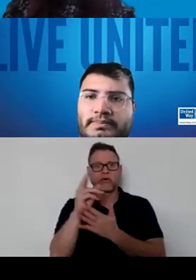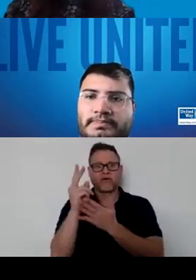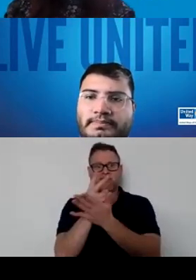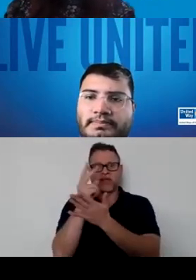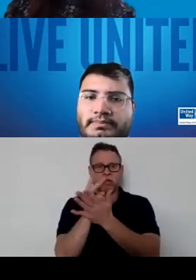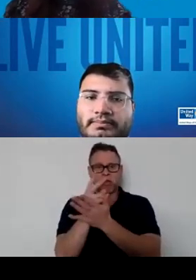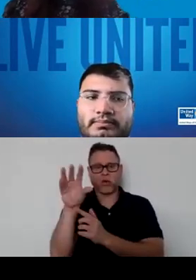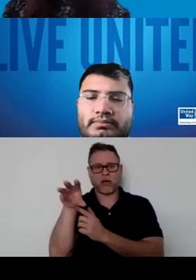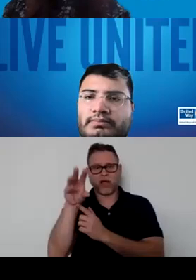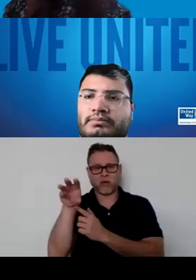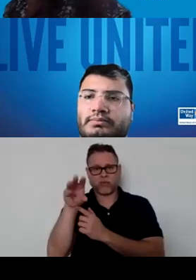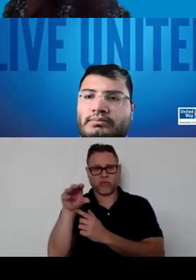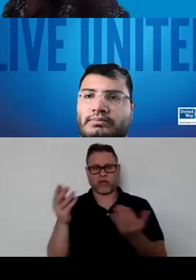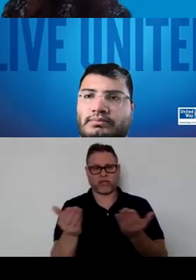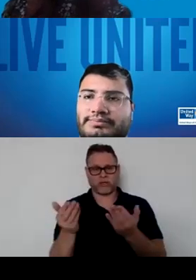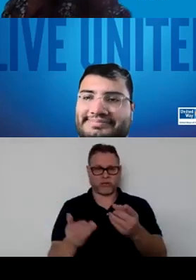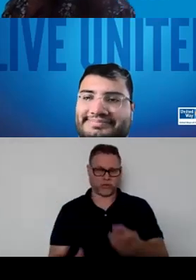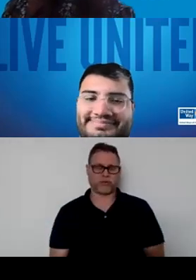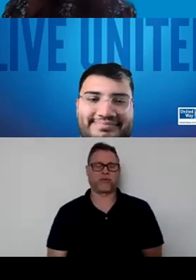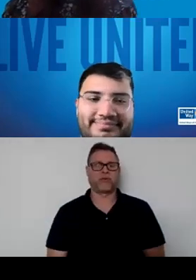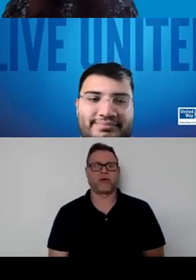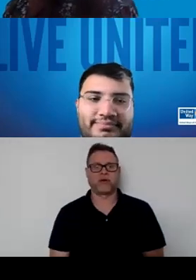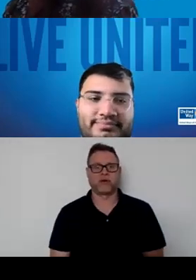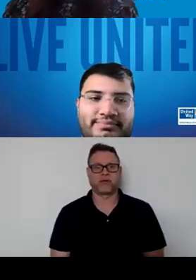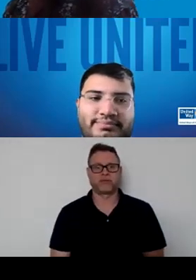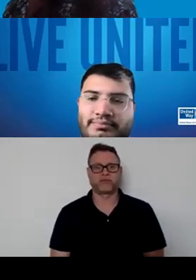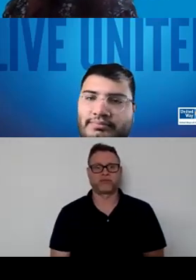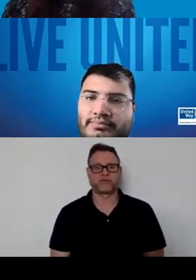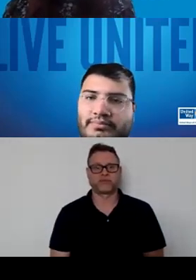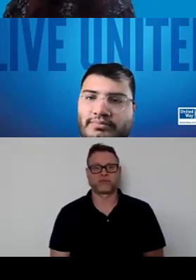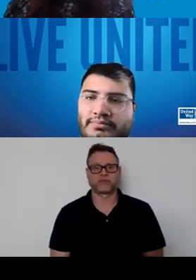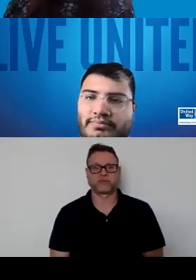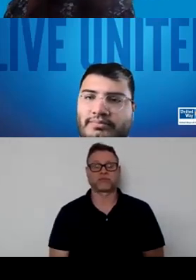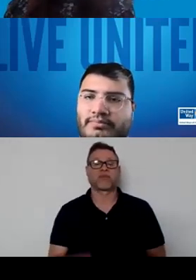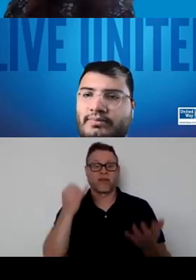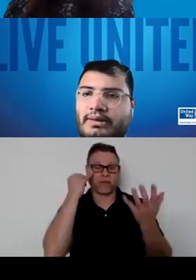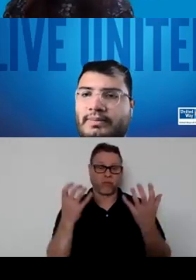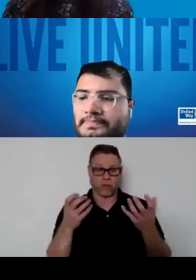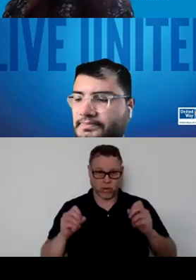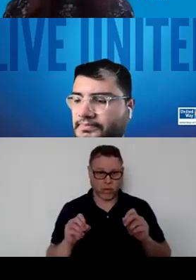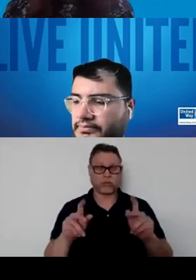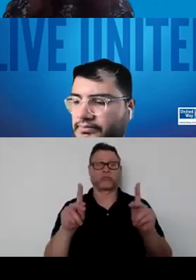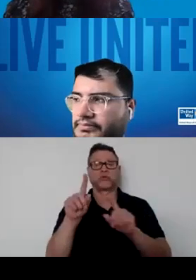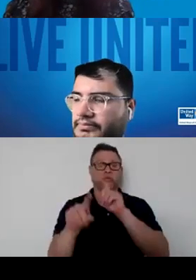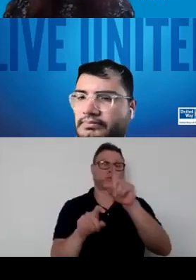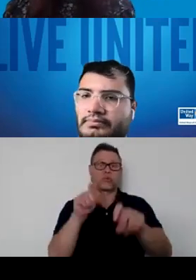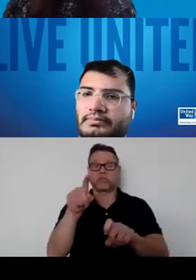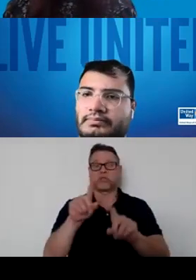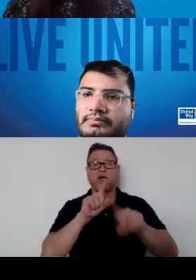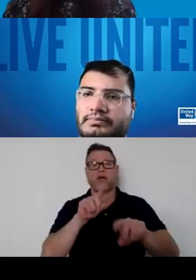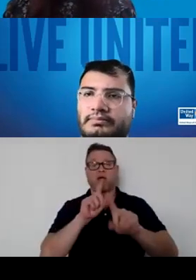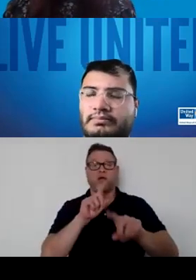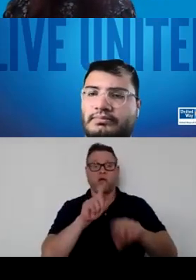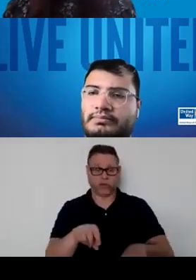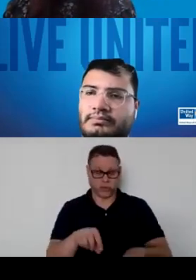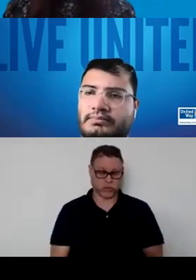camera icon they have here. If you wanted to, we will have opportunities for questions and answers. So